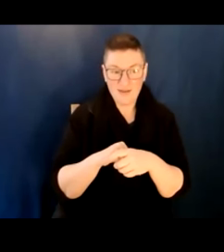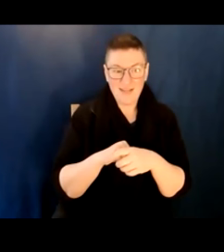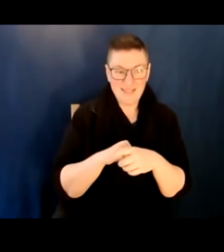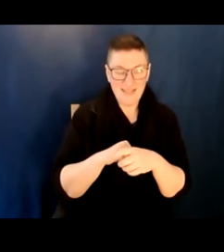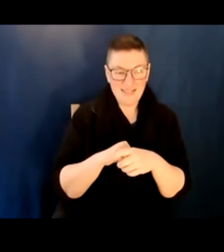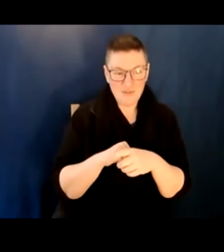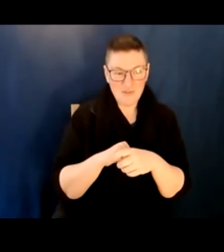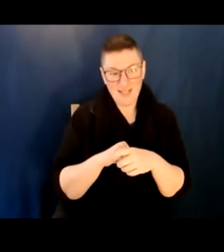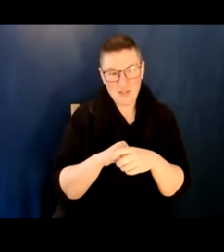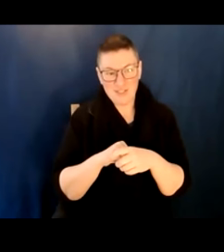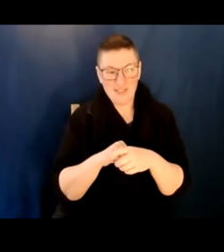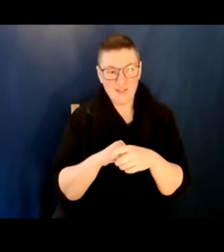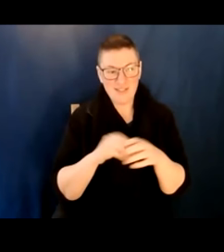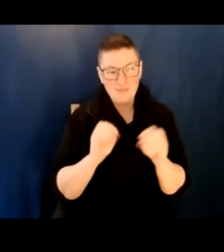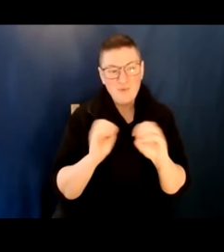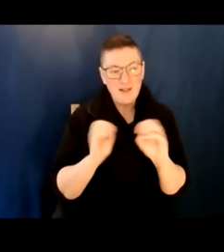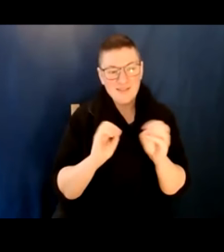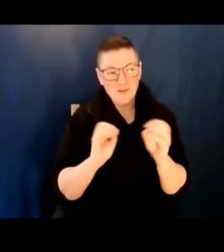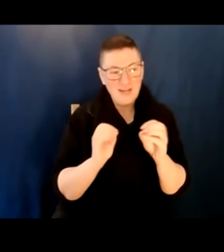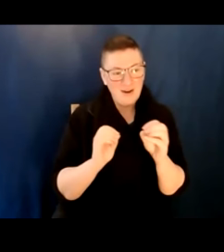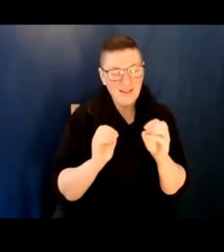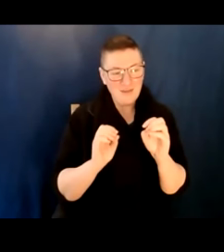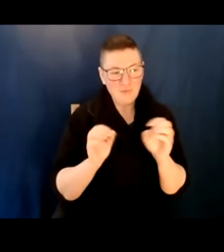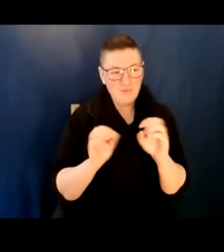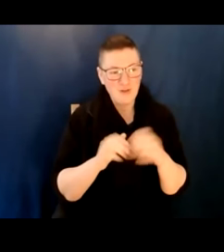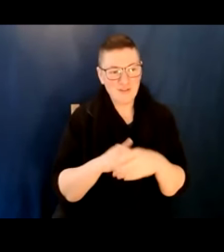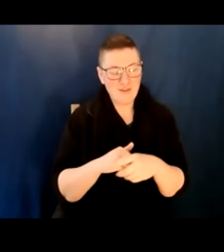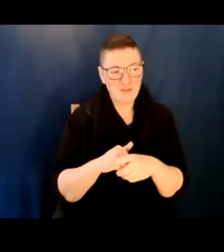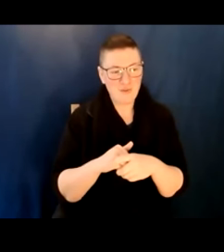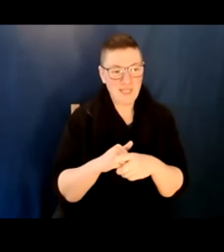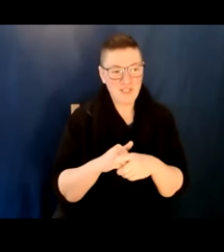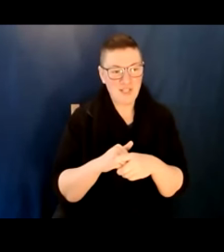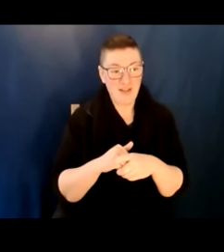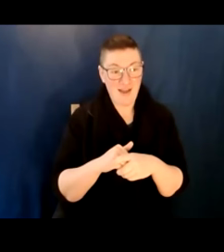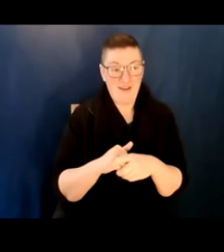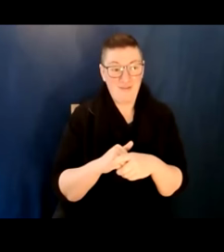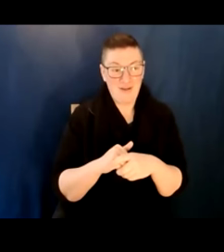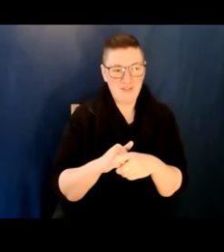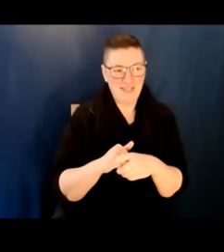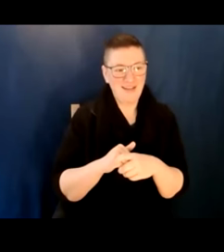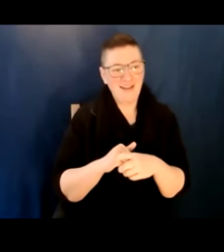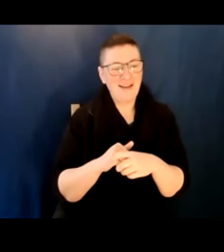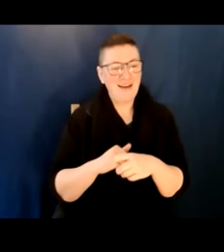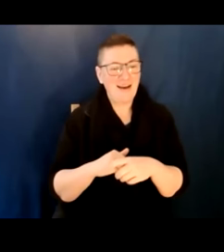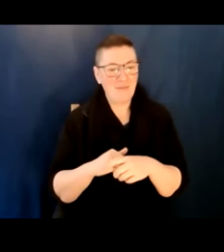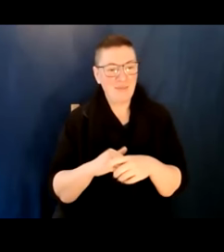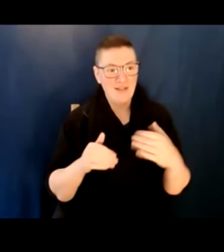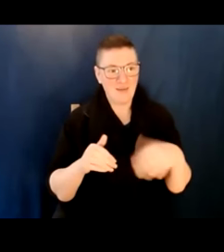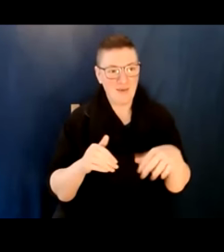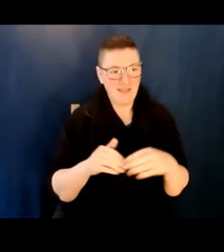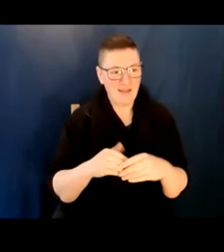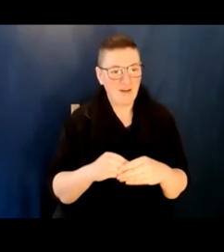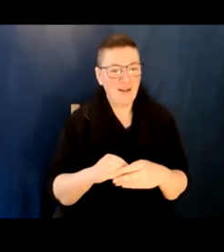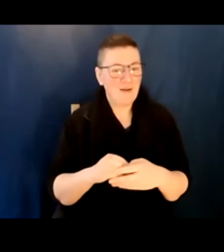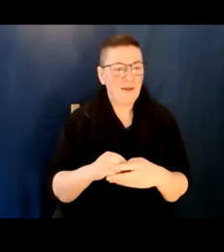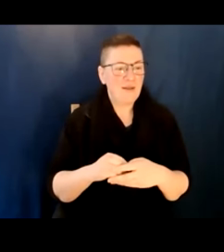But it's interesting. There's some nuance and gray area, like room for sort of interpretation there, that I find very interesting, that I'll talk